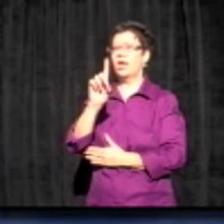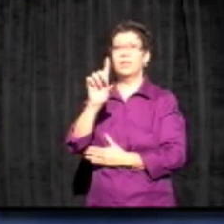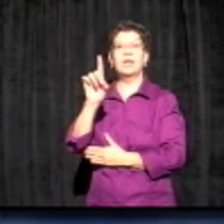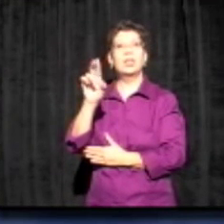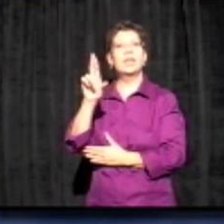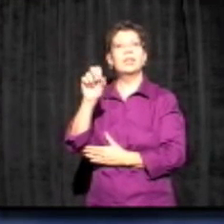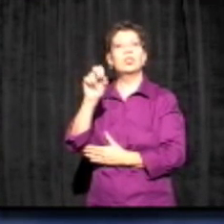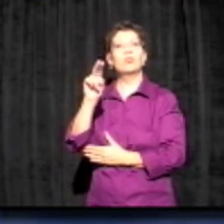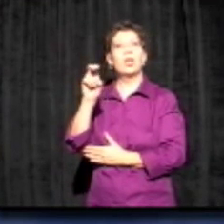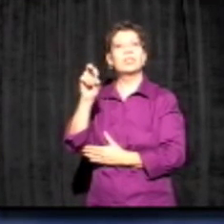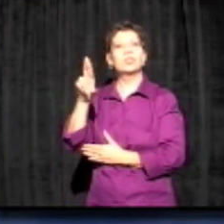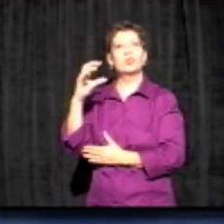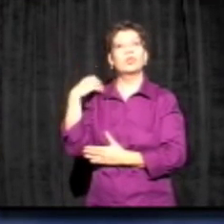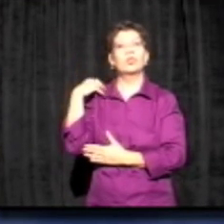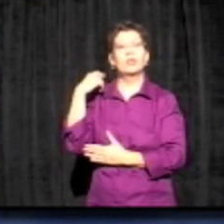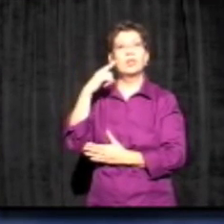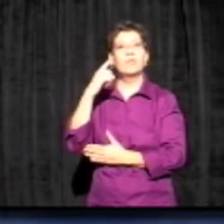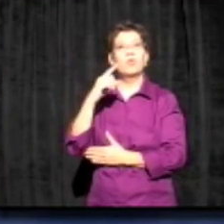Chairman, Vehicle Production Group.